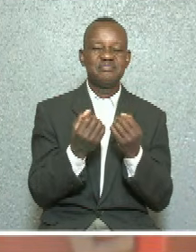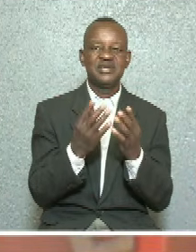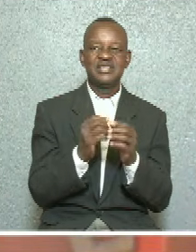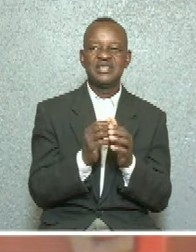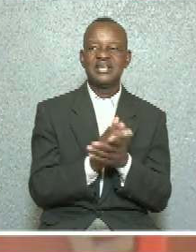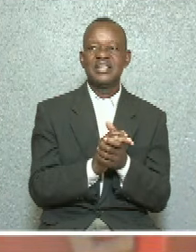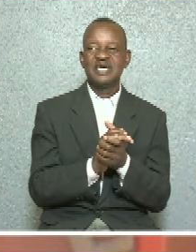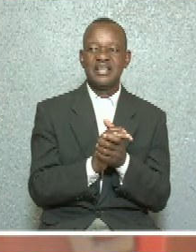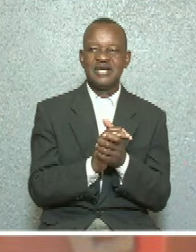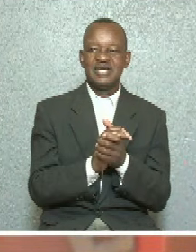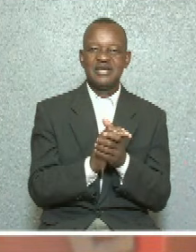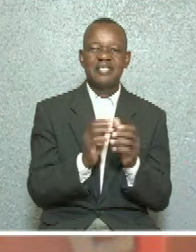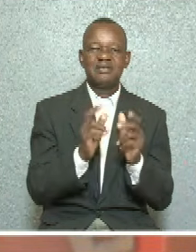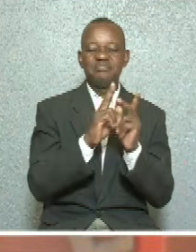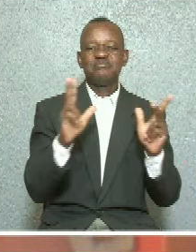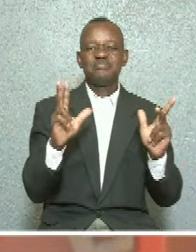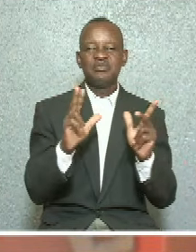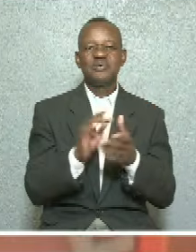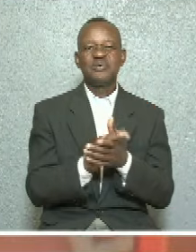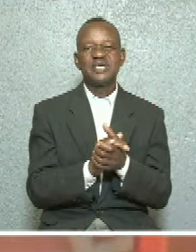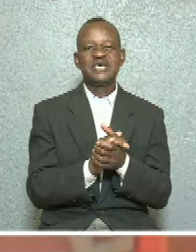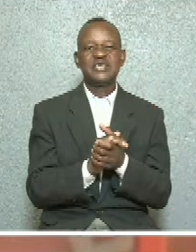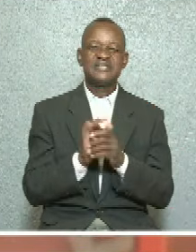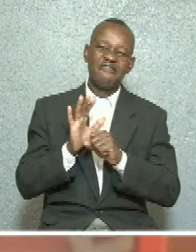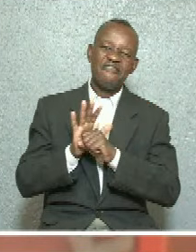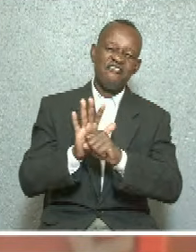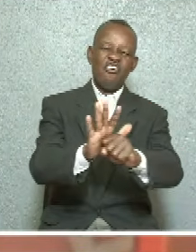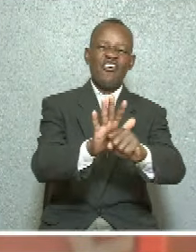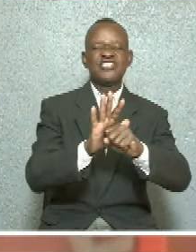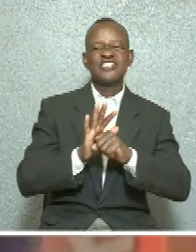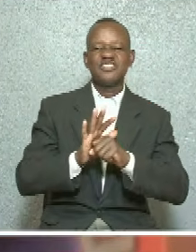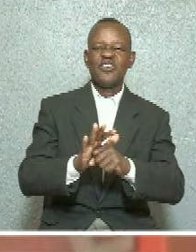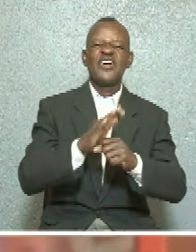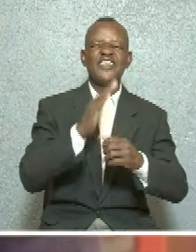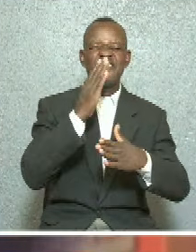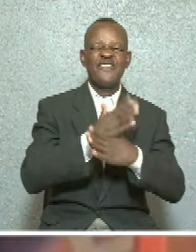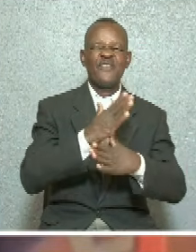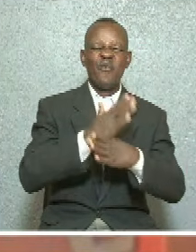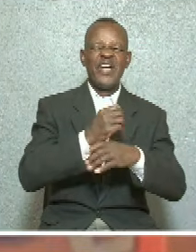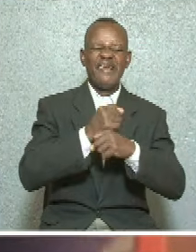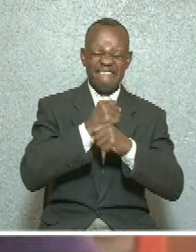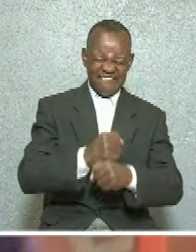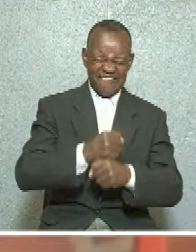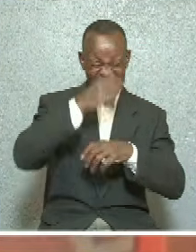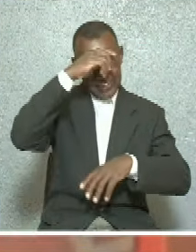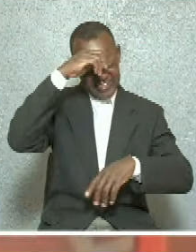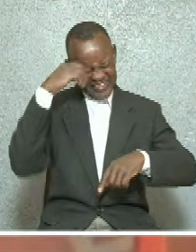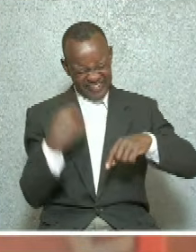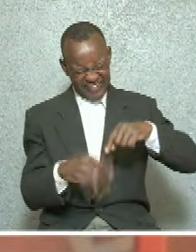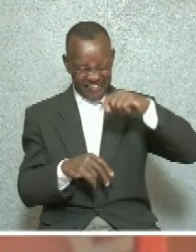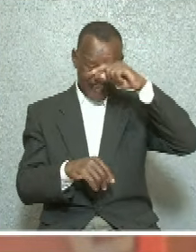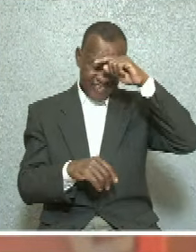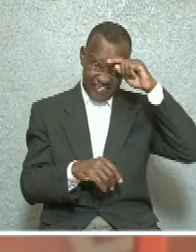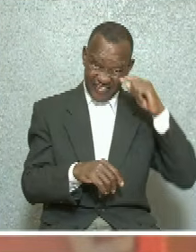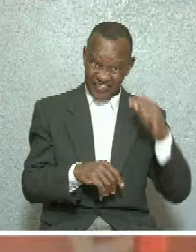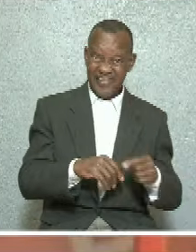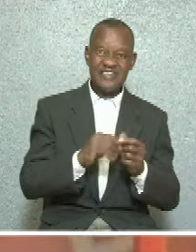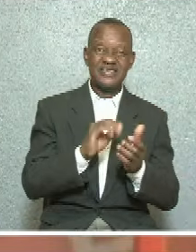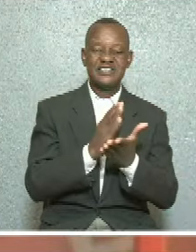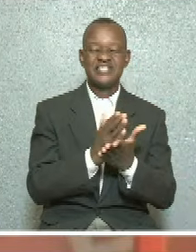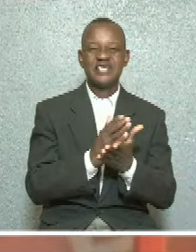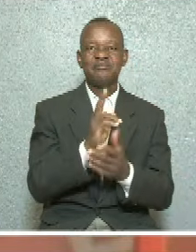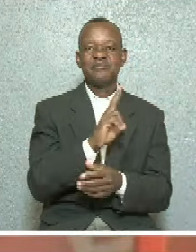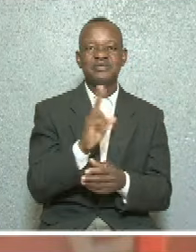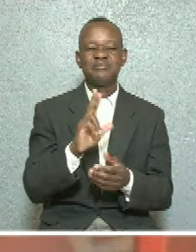for free to cheap labor. That's how this whole thing really started to take off and became a mass movement on the continent.